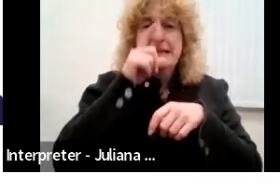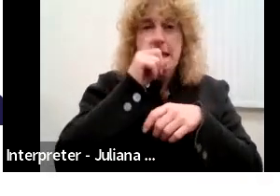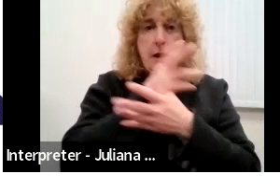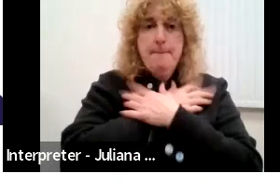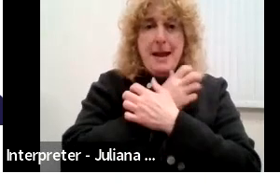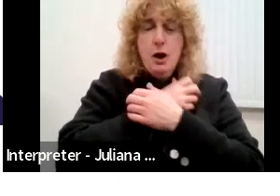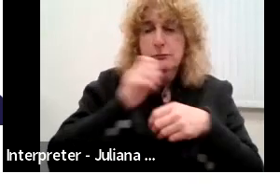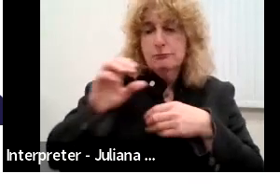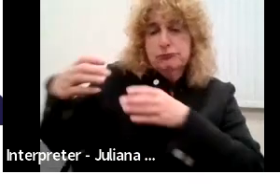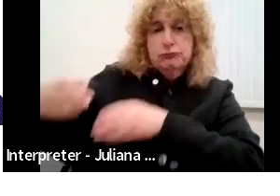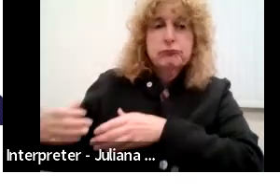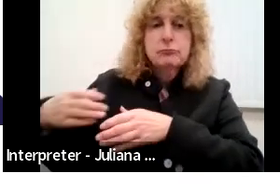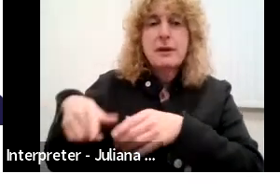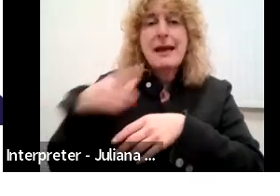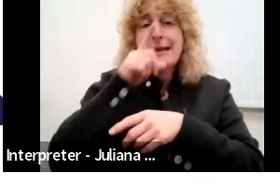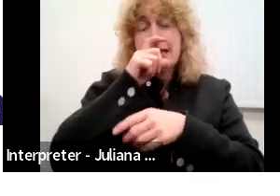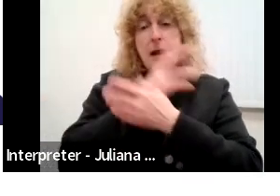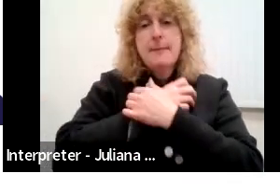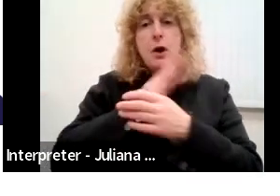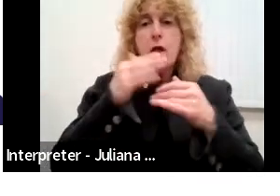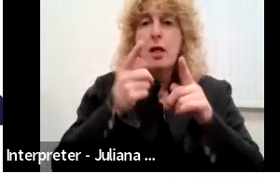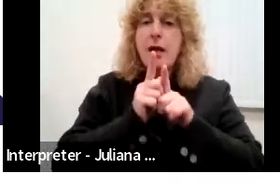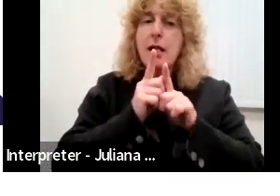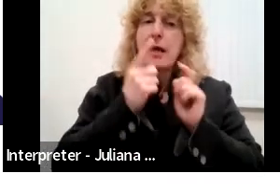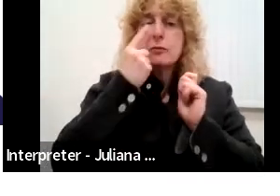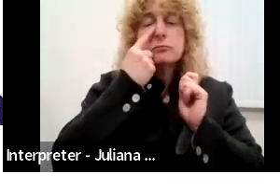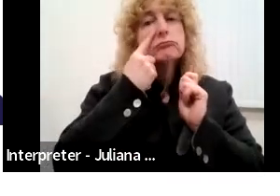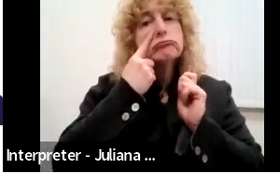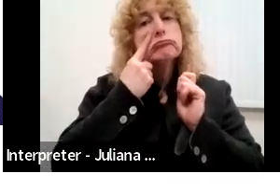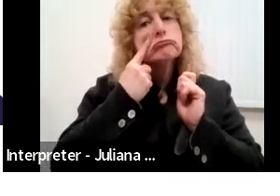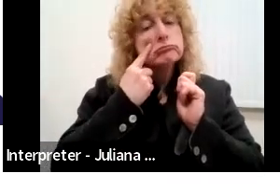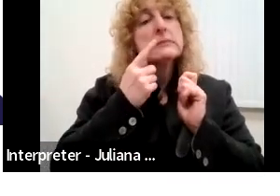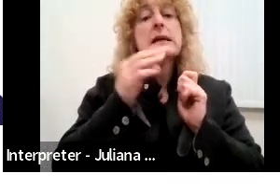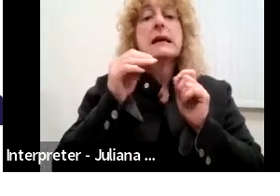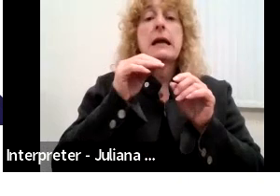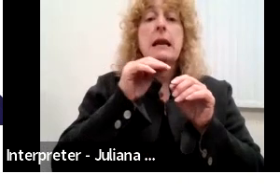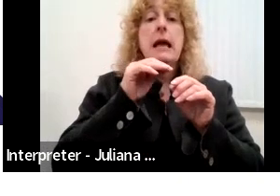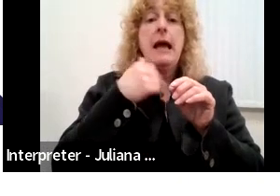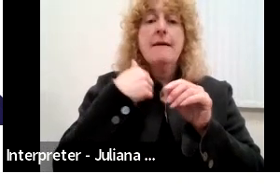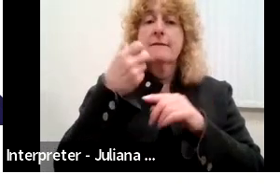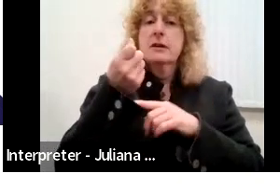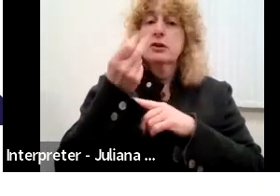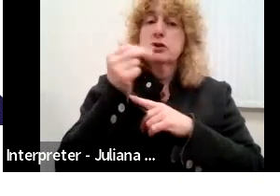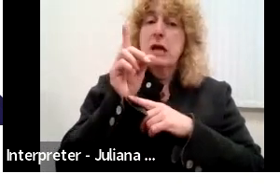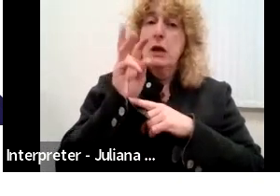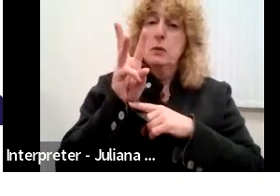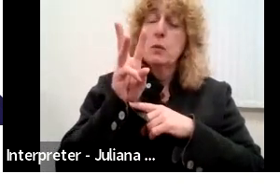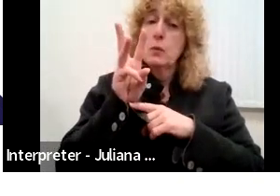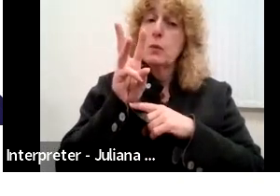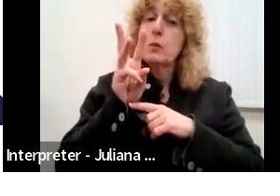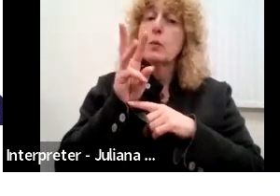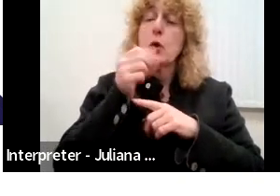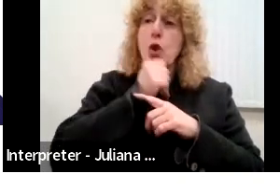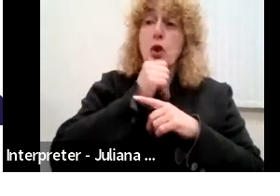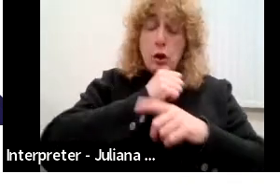bear looks like it has a tear on its face. And in the shadow behind the little girl is a